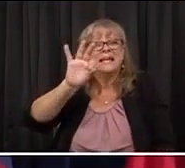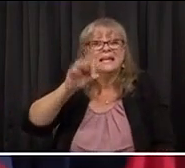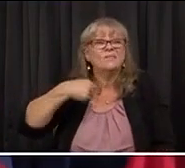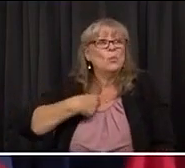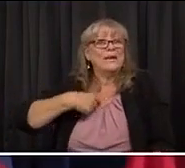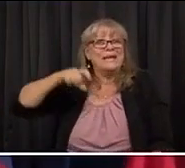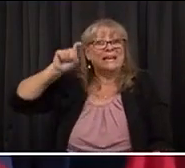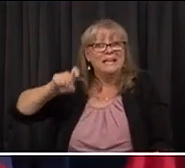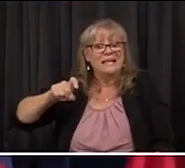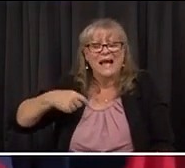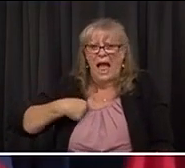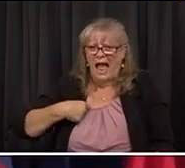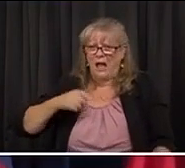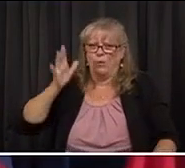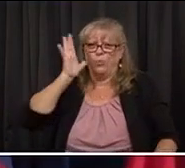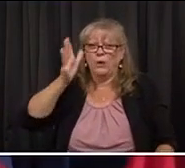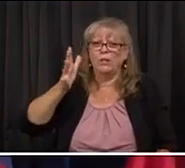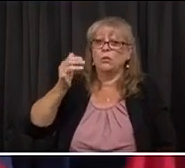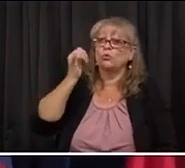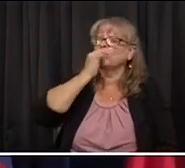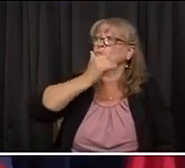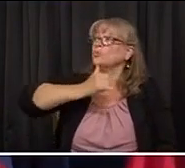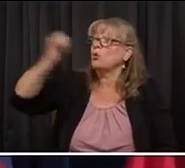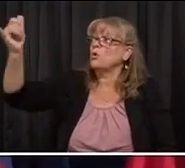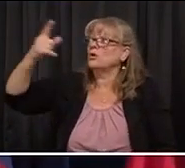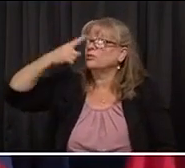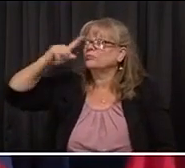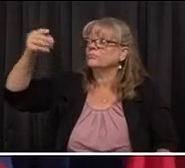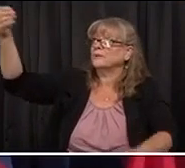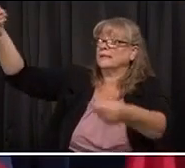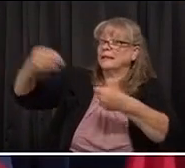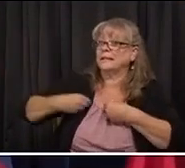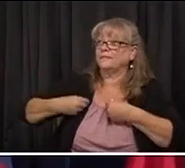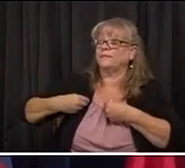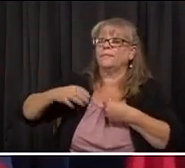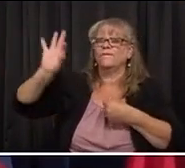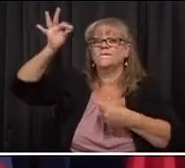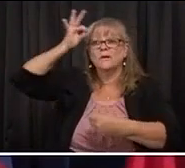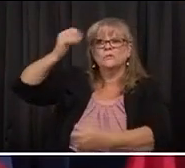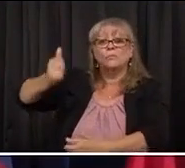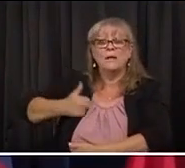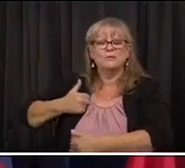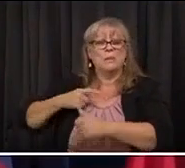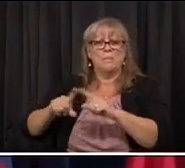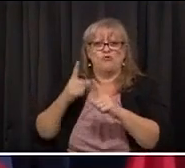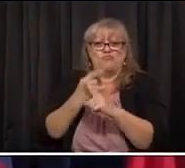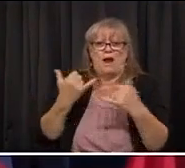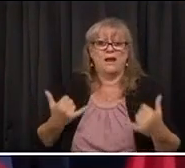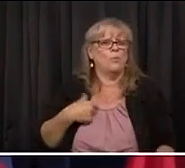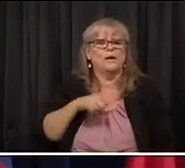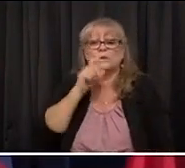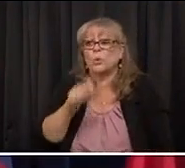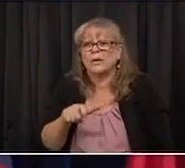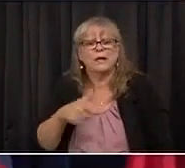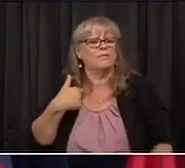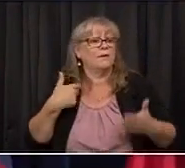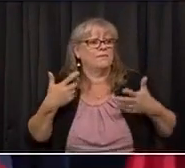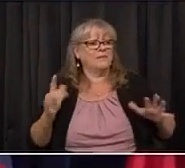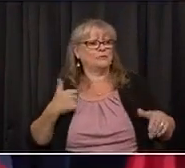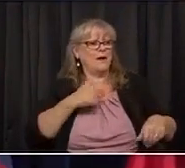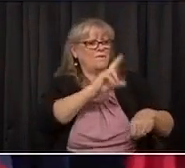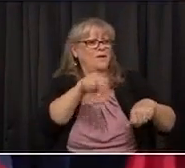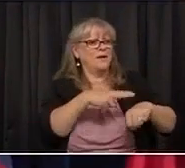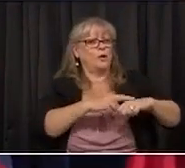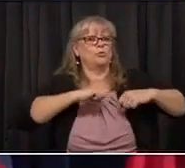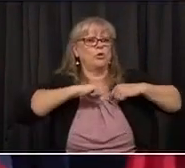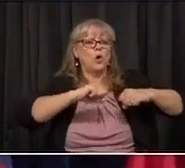to call upon federal support. But the National Guard is doing great work, and we have additional capacity on the National Guard side, by the